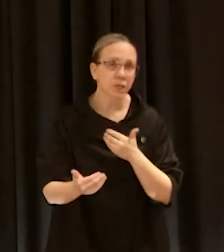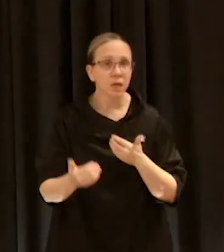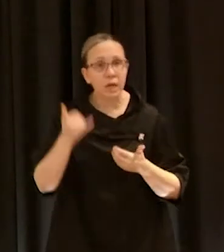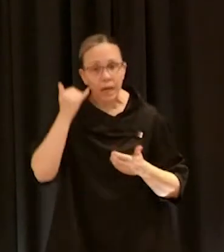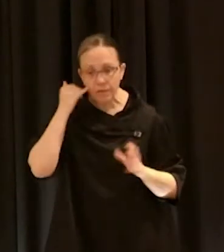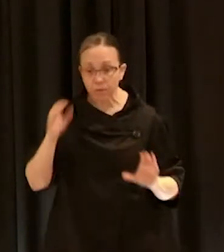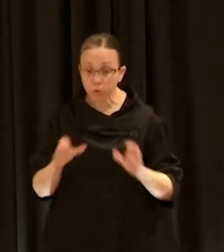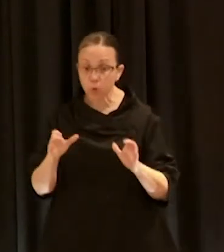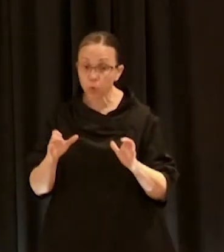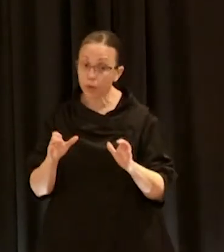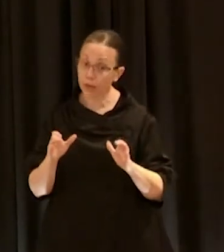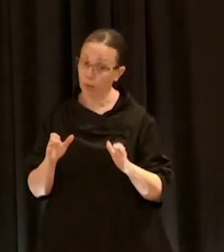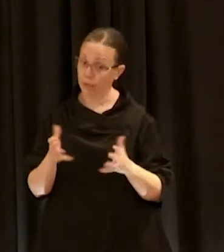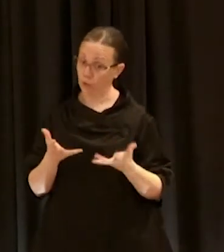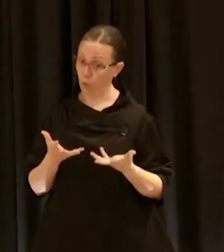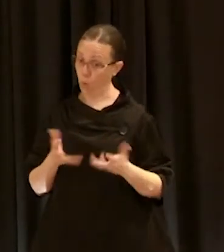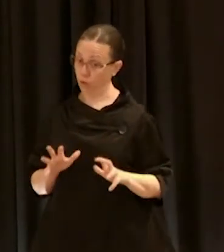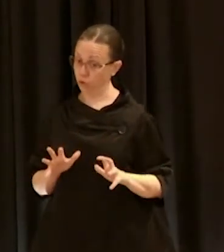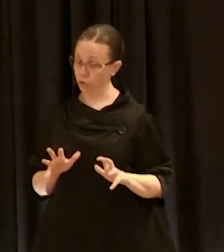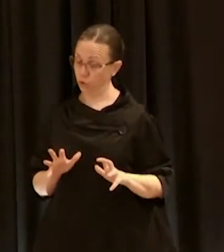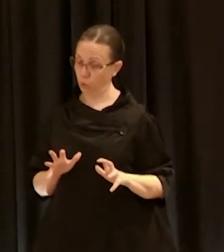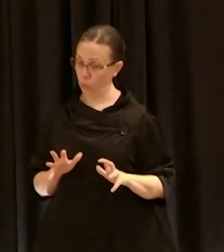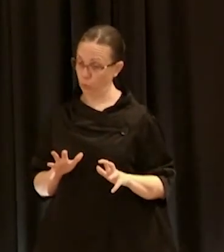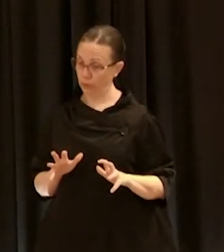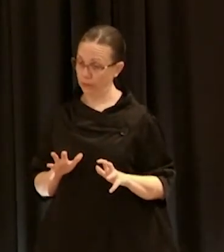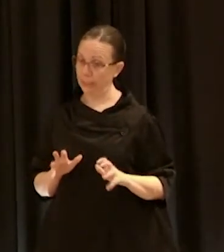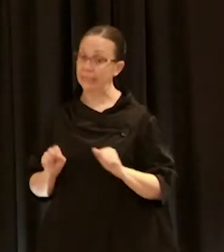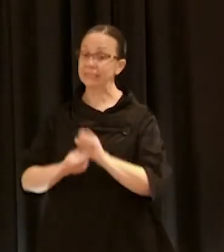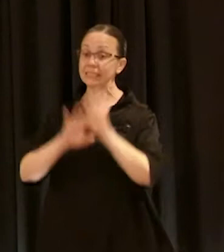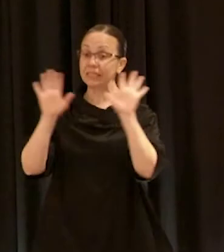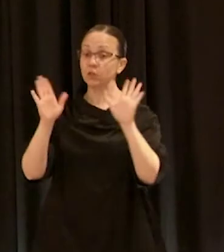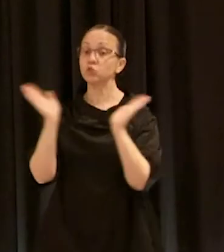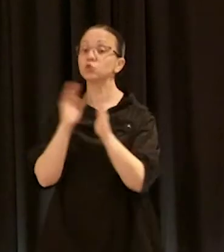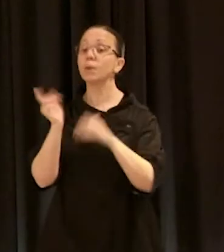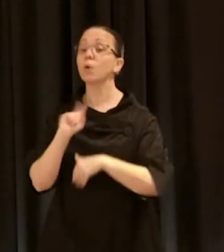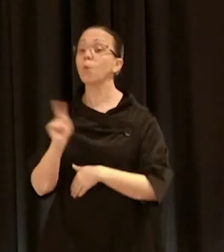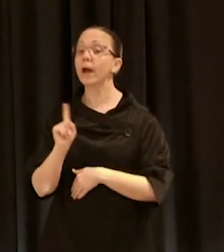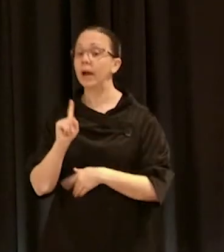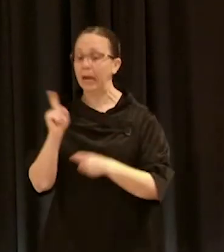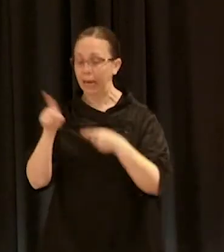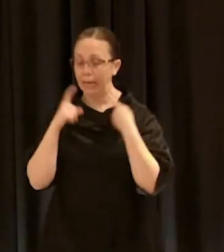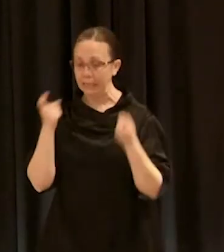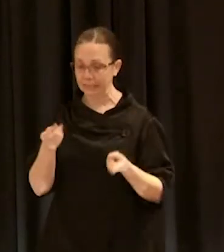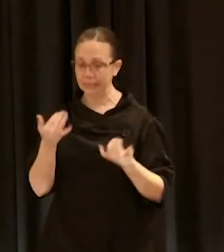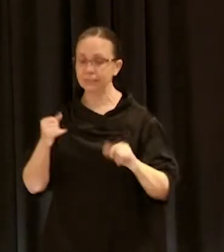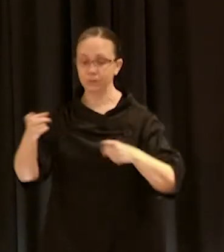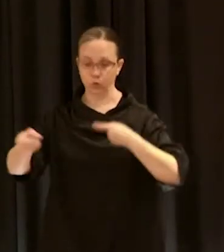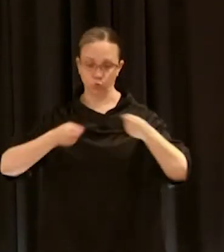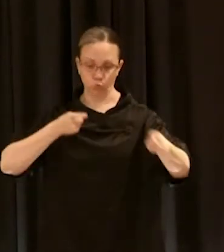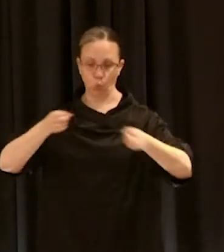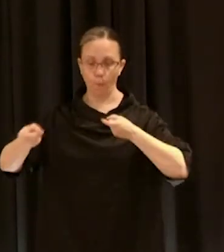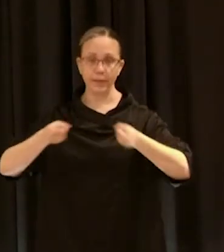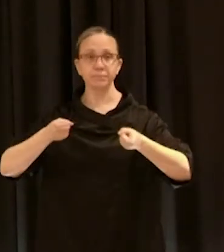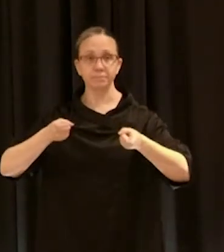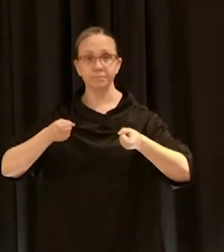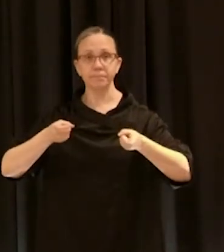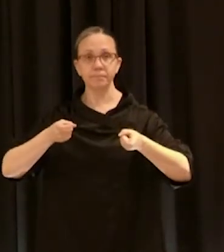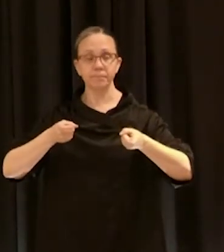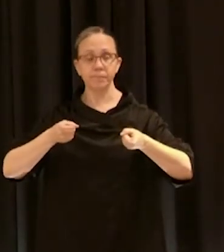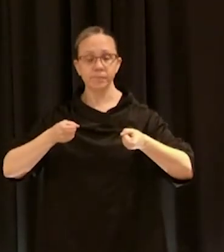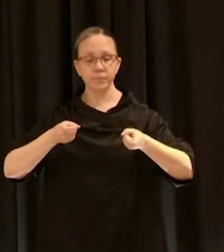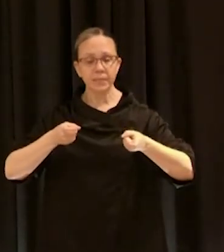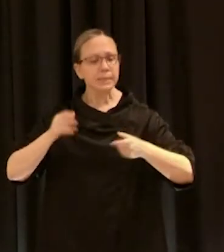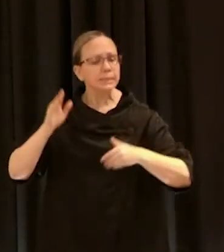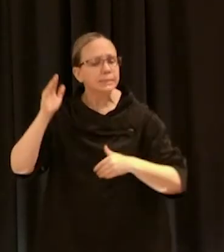if I'm doing what I don't want to, it is plain where the trouble is. Sin still has me in its evil grasp.